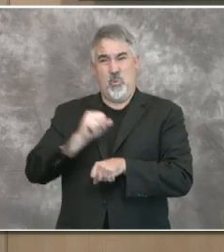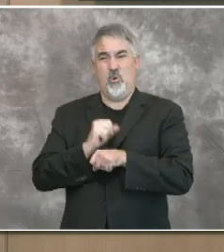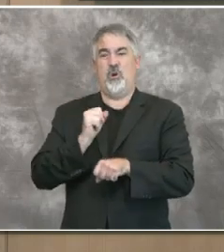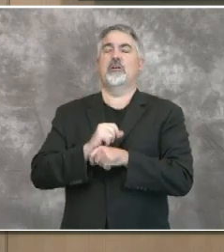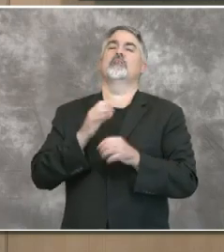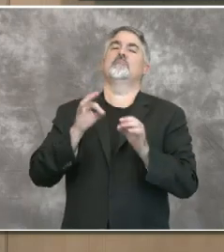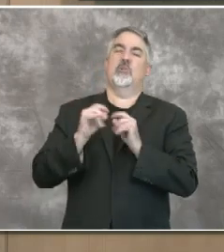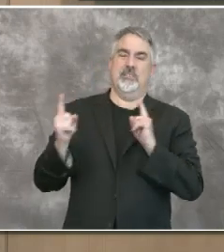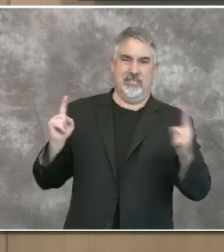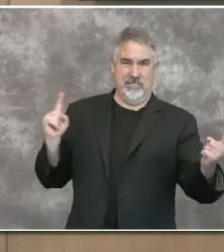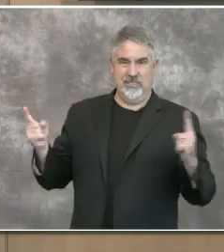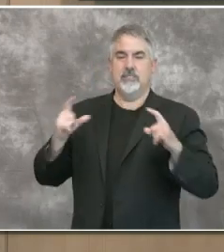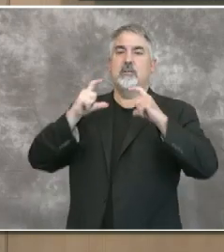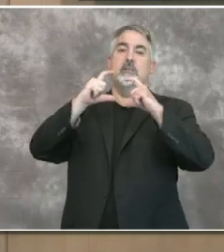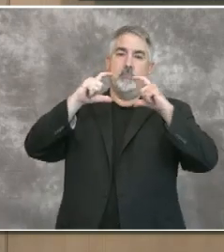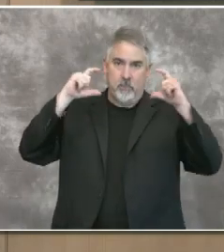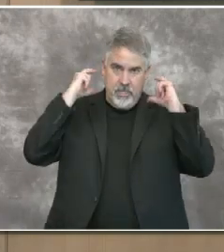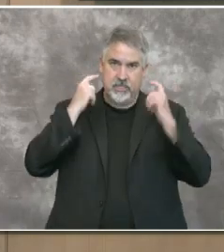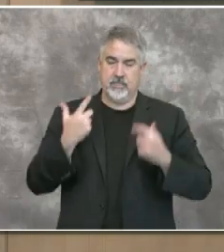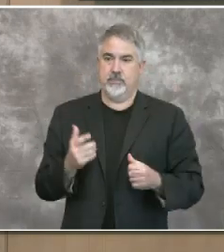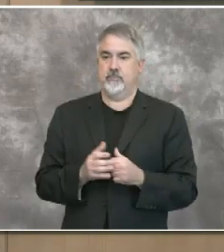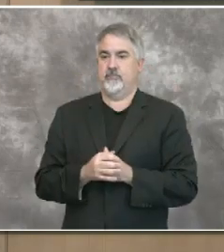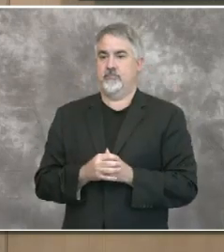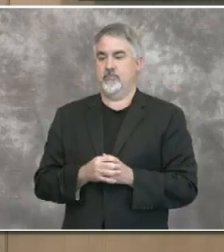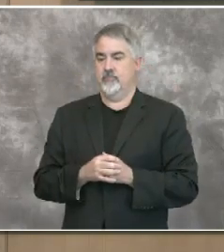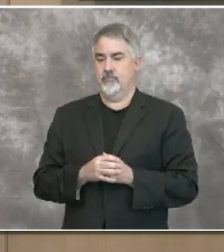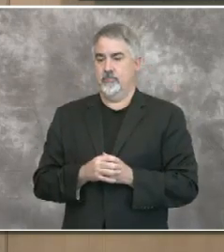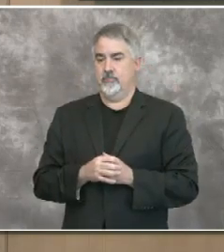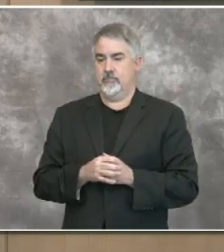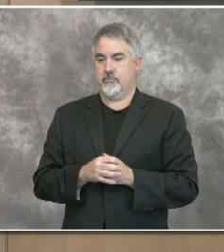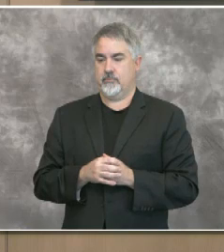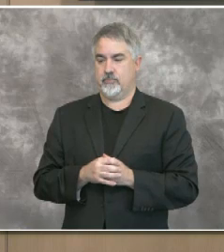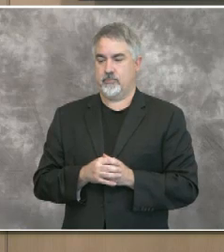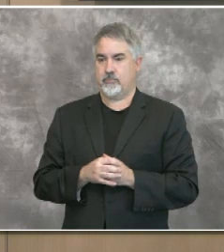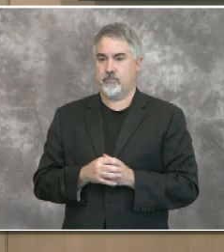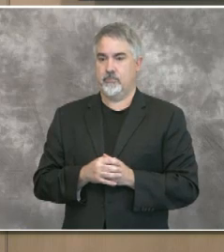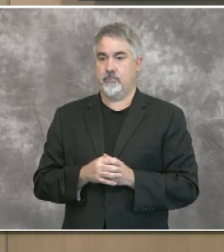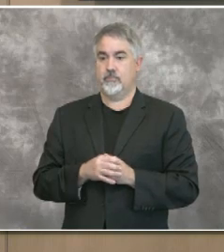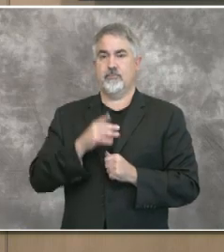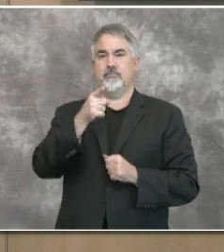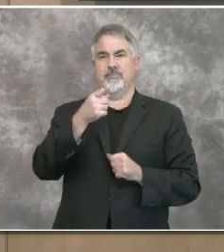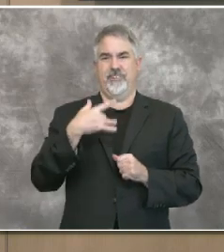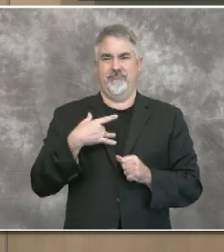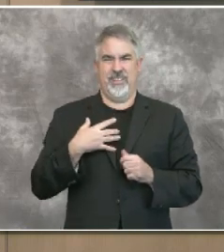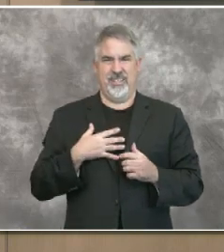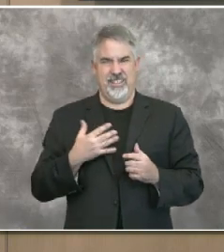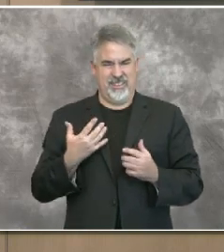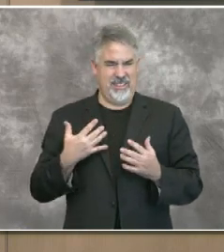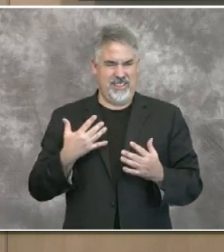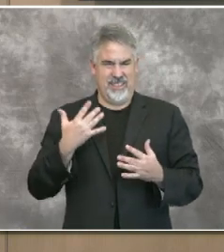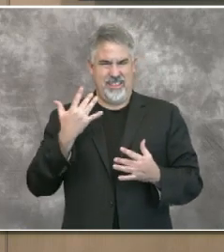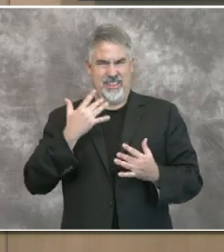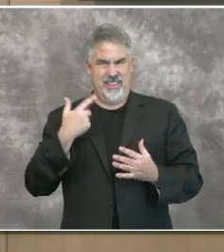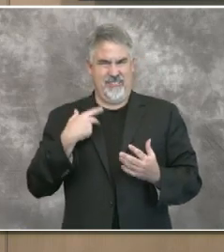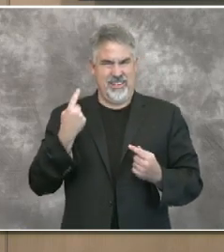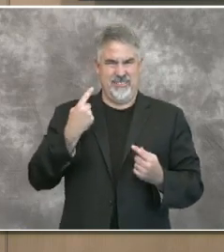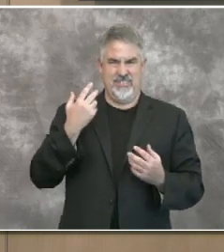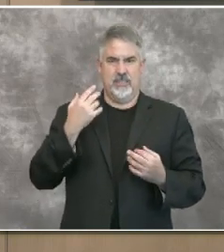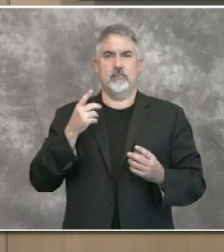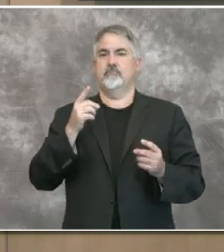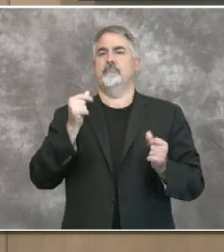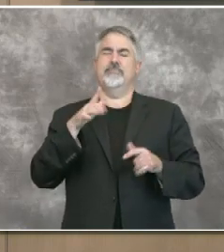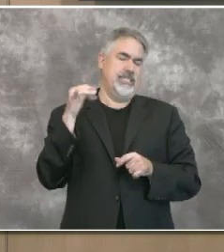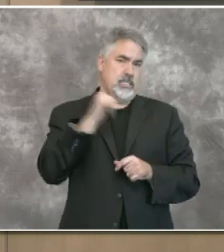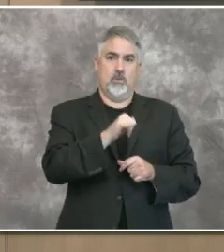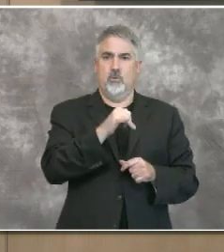the locations that they're in. And certainly, if they develop any symptoms, immediately isolate themselves. And